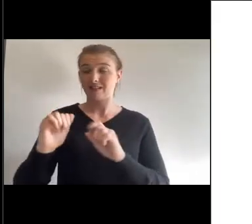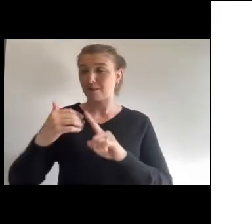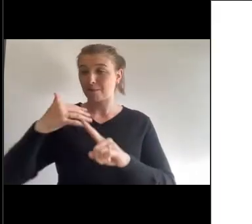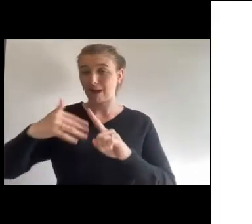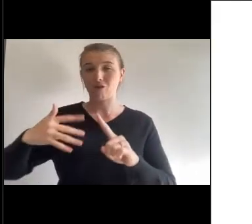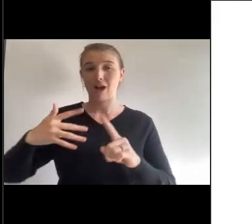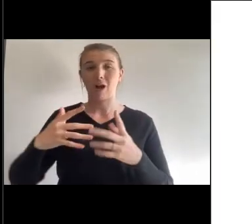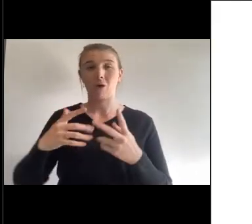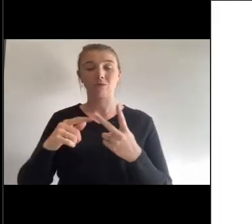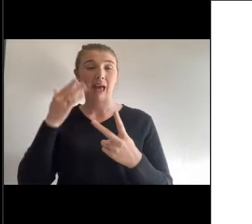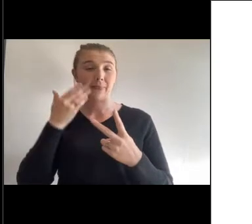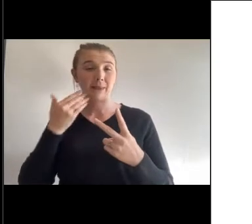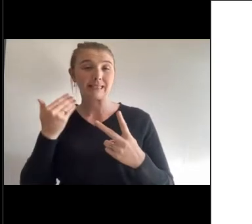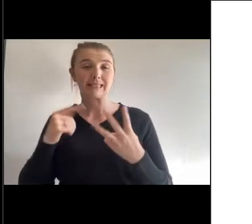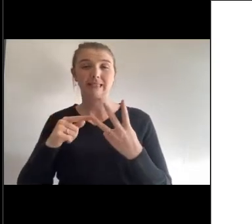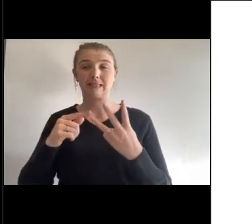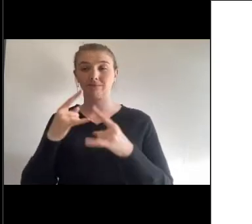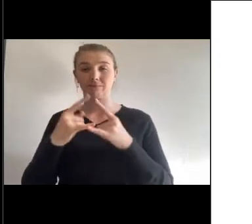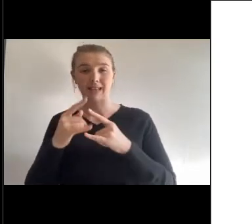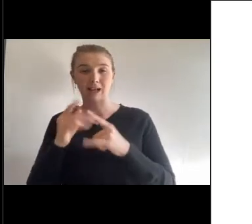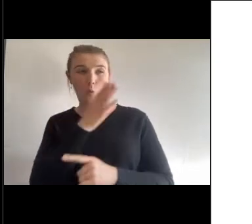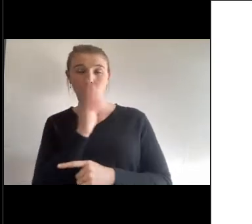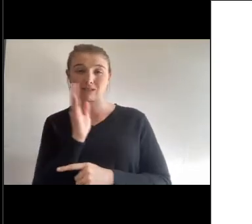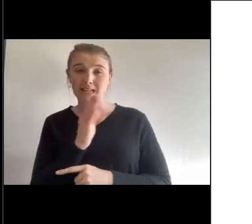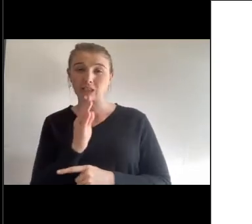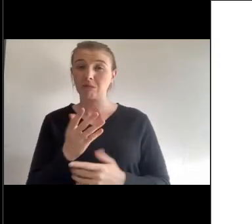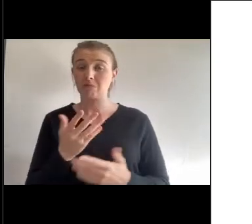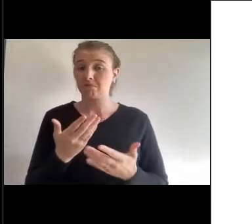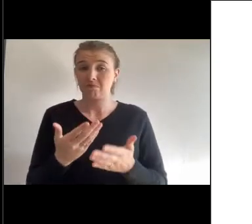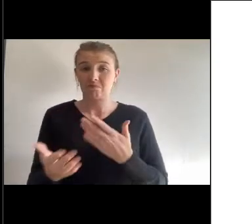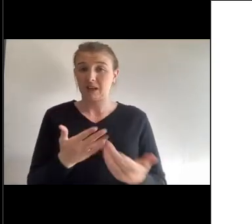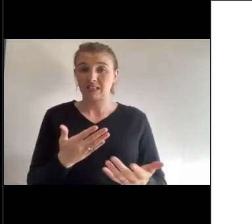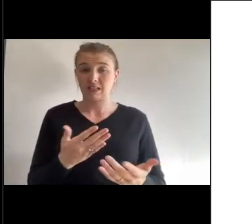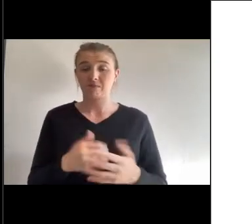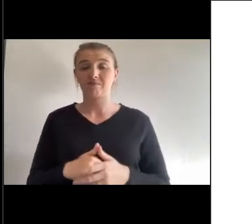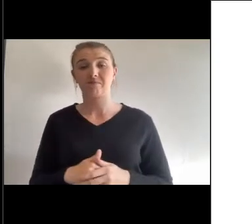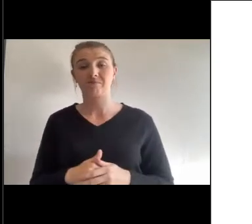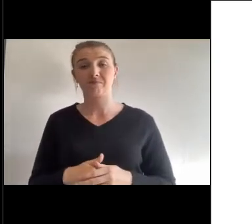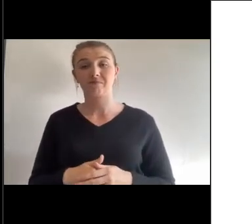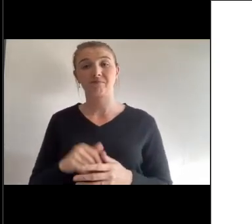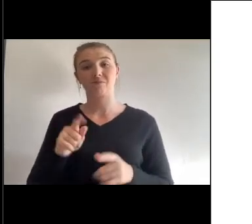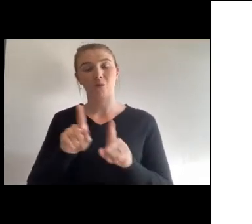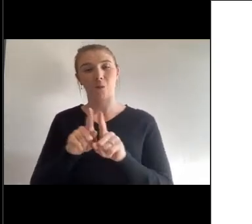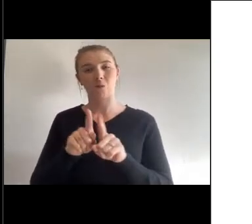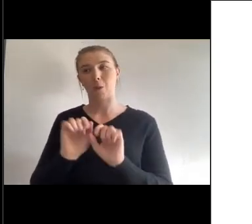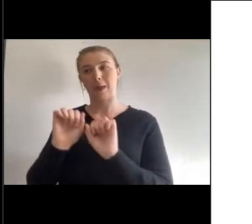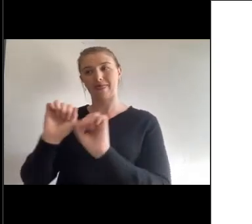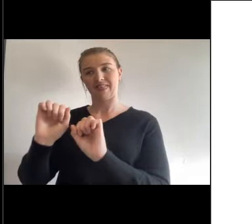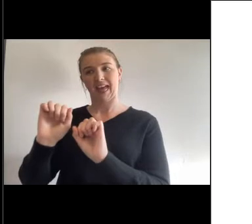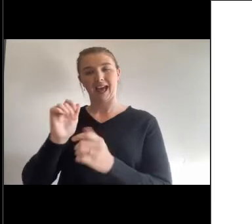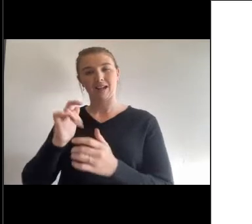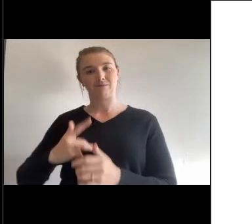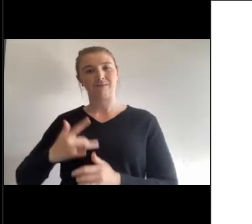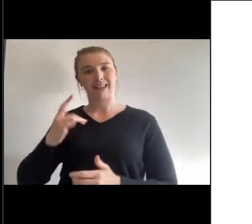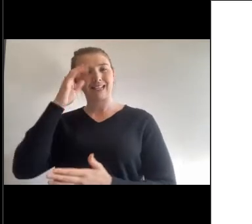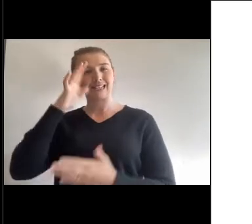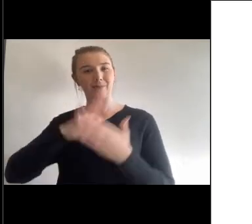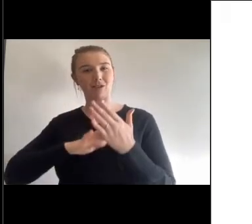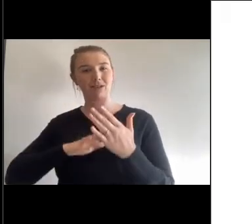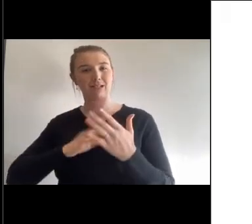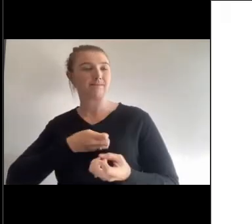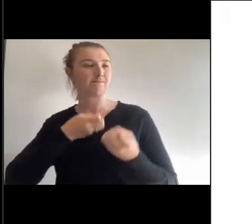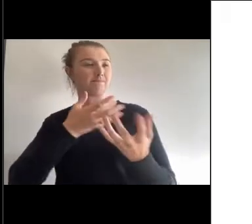etc. They feel also, people who feel they belong feel like their accounts of their own lived experience are accepted, not